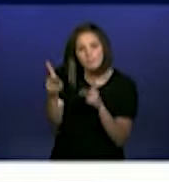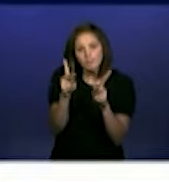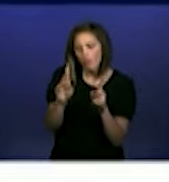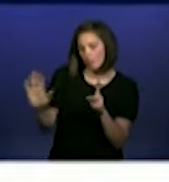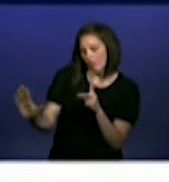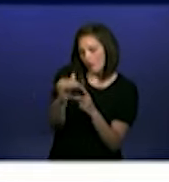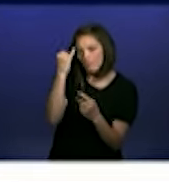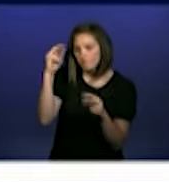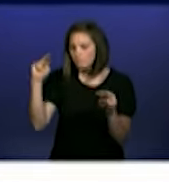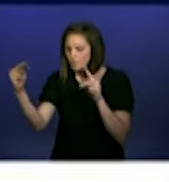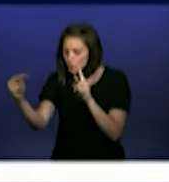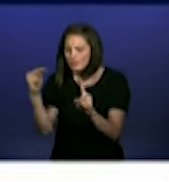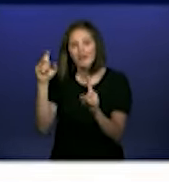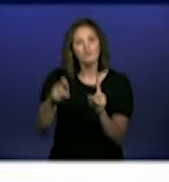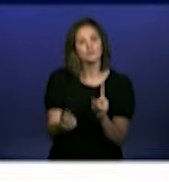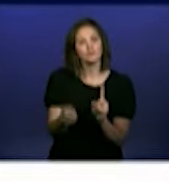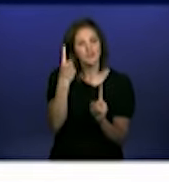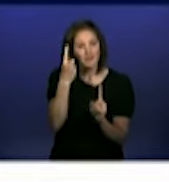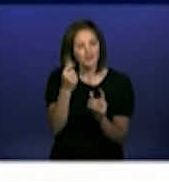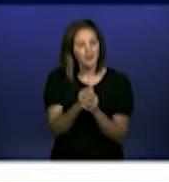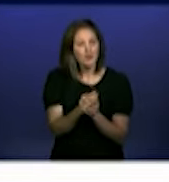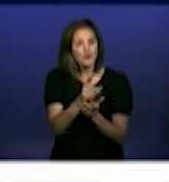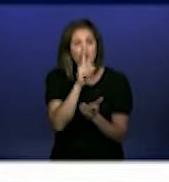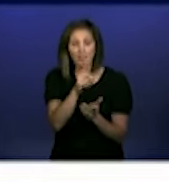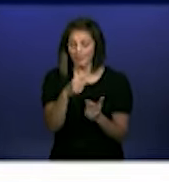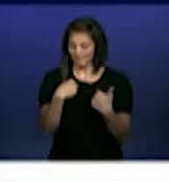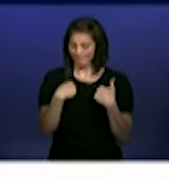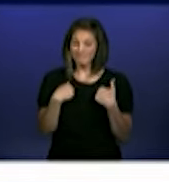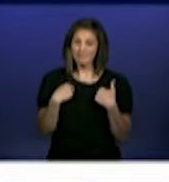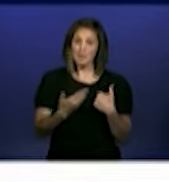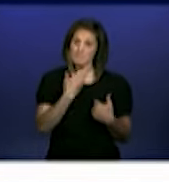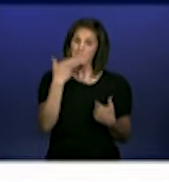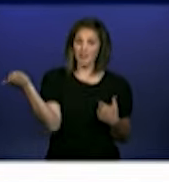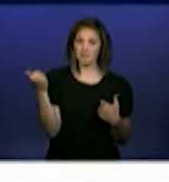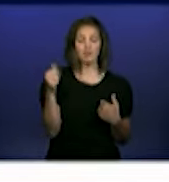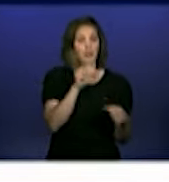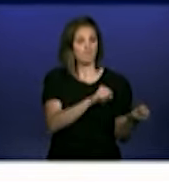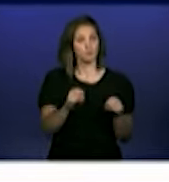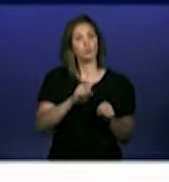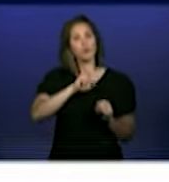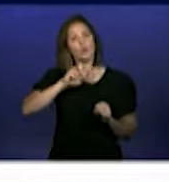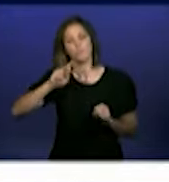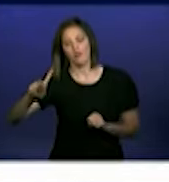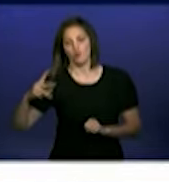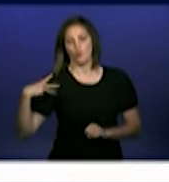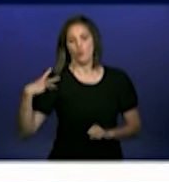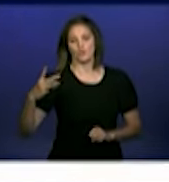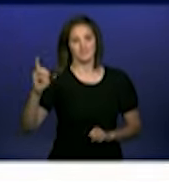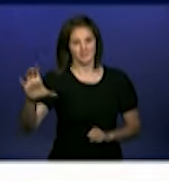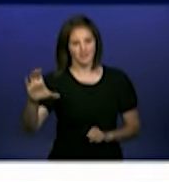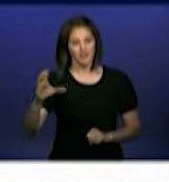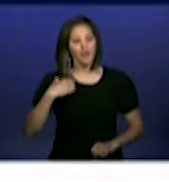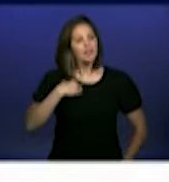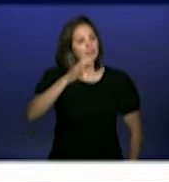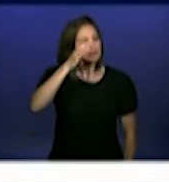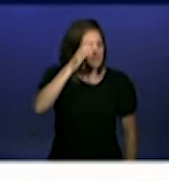And I don't think there's anyone more well-suited on this stage to go back to Washington right now and listen to and work with people of